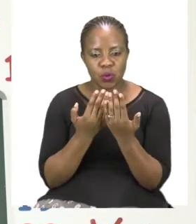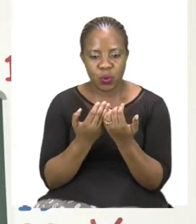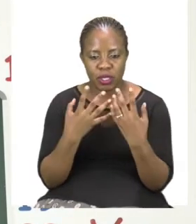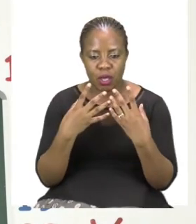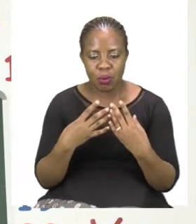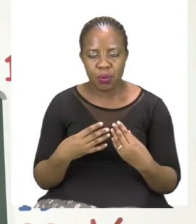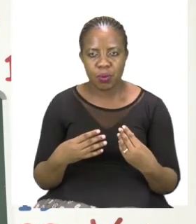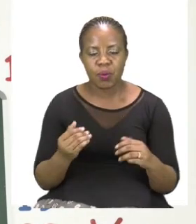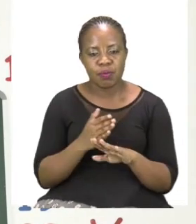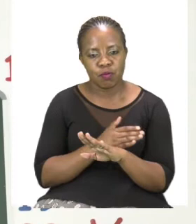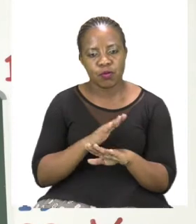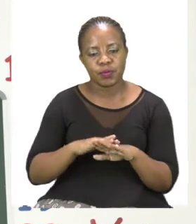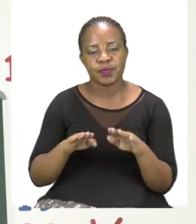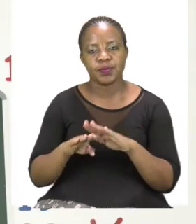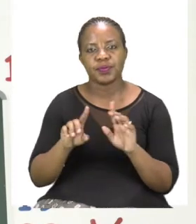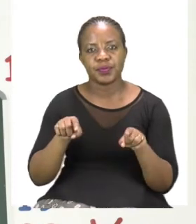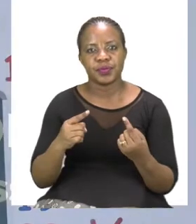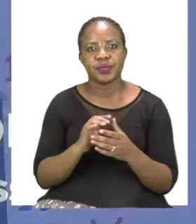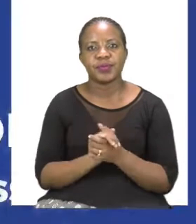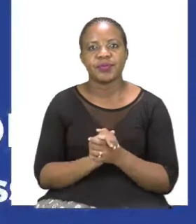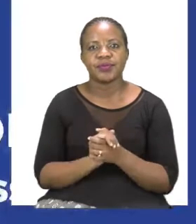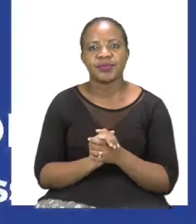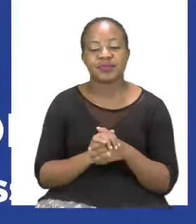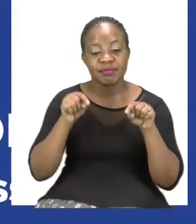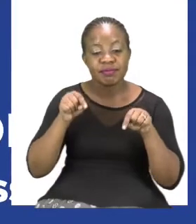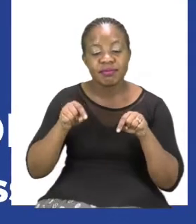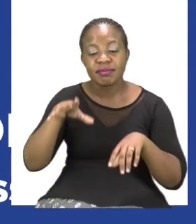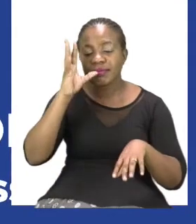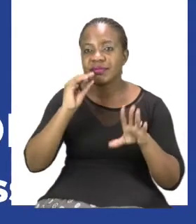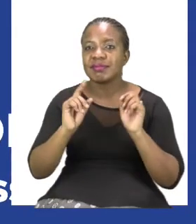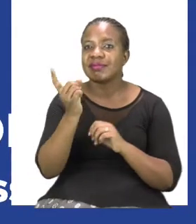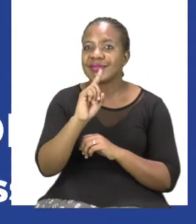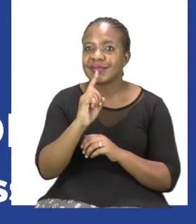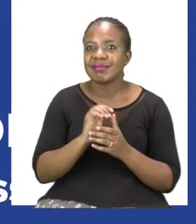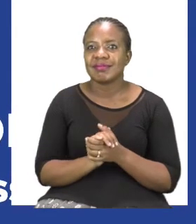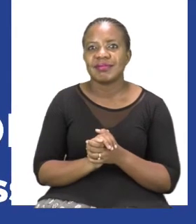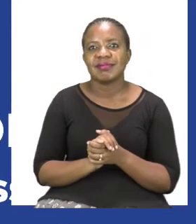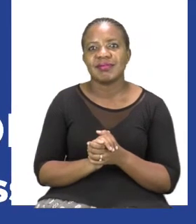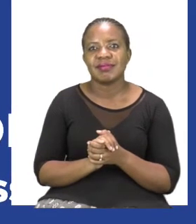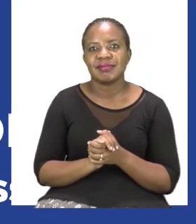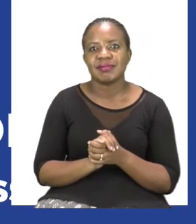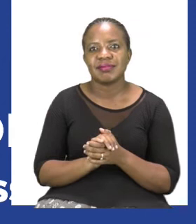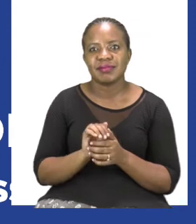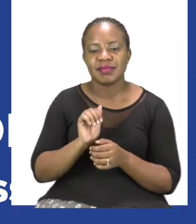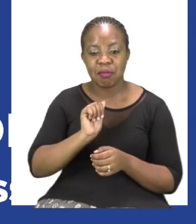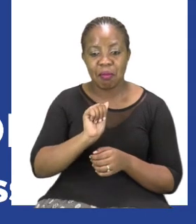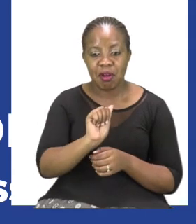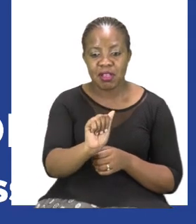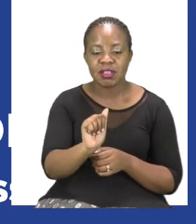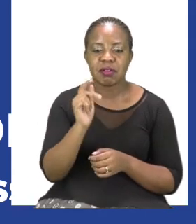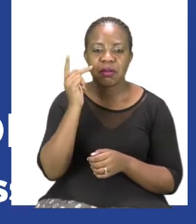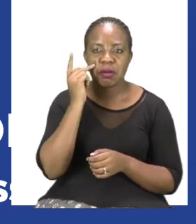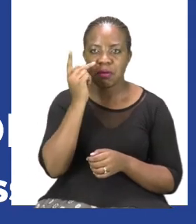touch anything else. Well done. Today's lesson is all about possessive